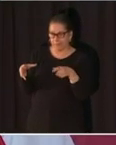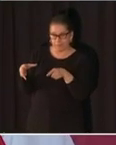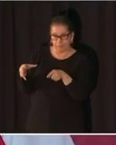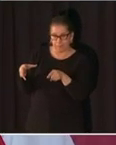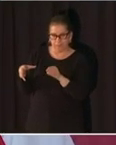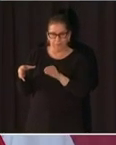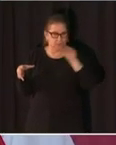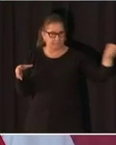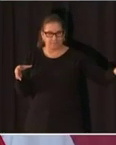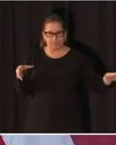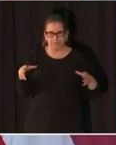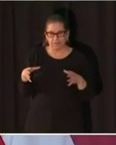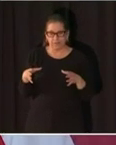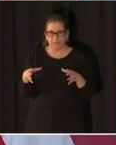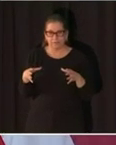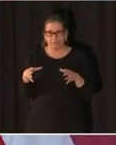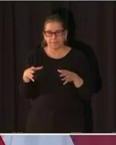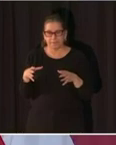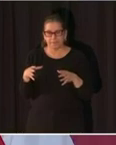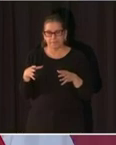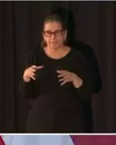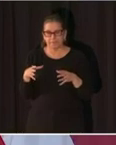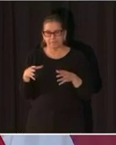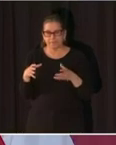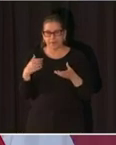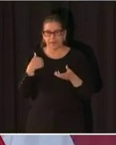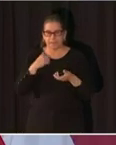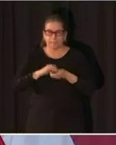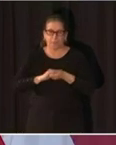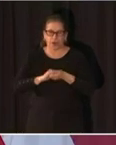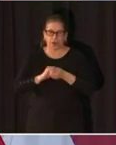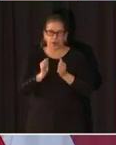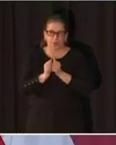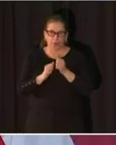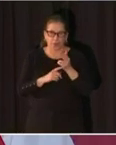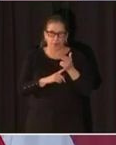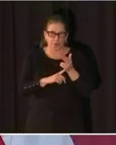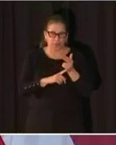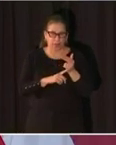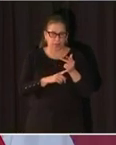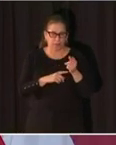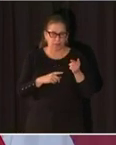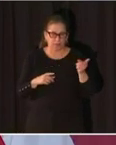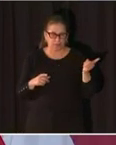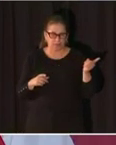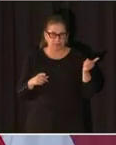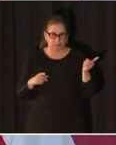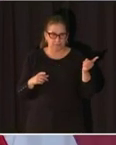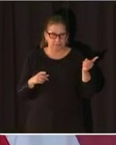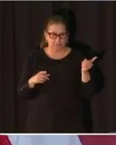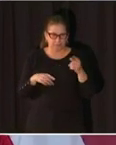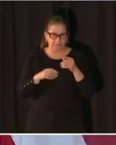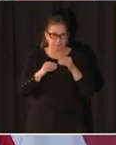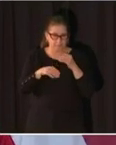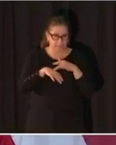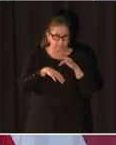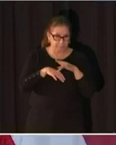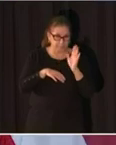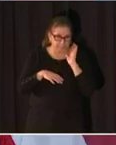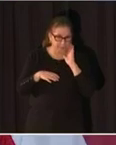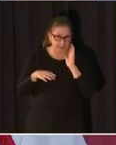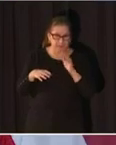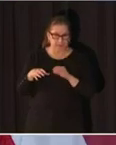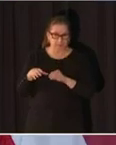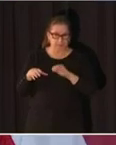have with the good partners in the hotels that we're working with, and pulling out the highly vulnerable populations